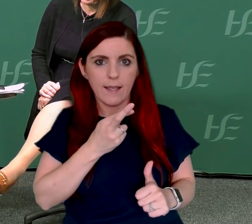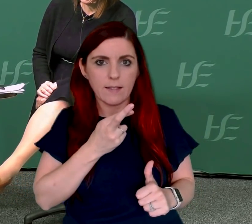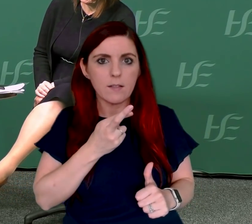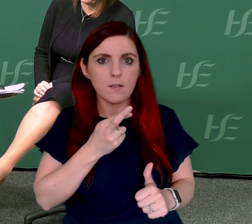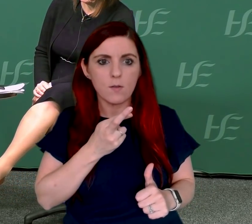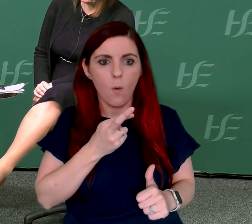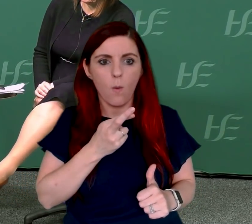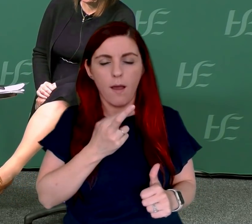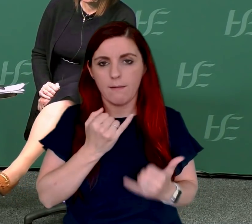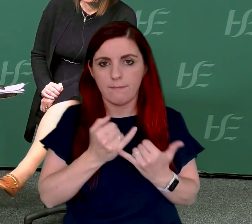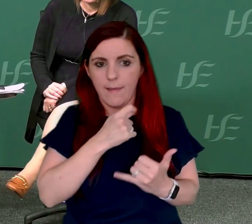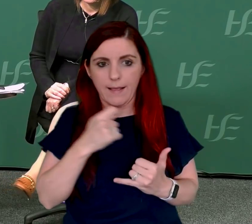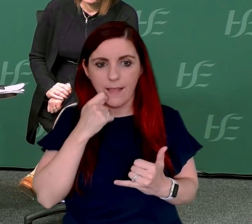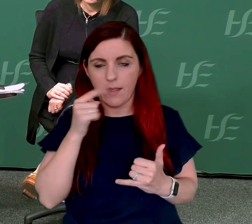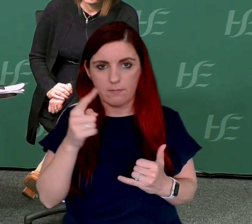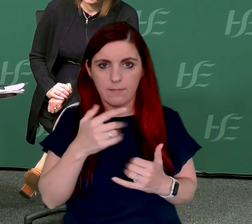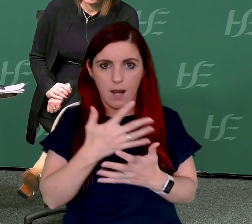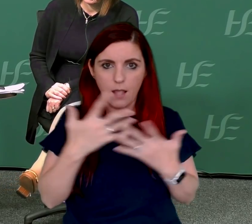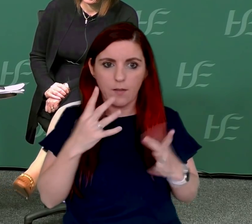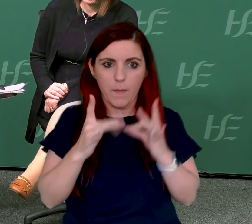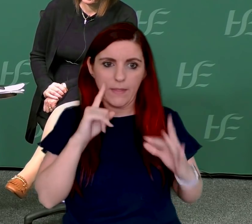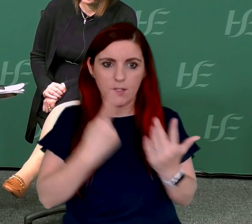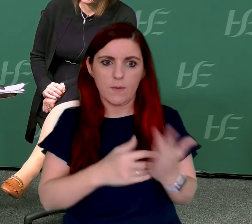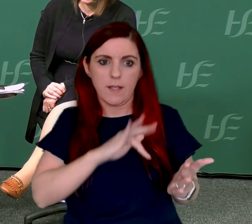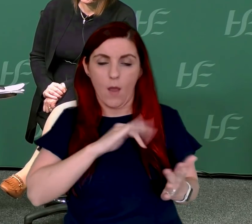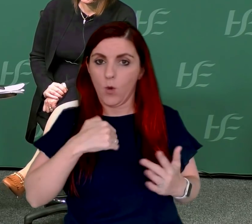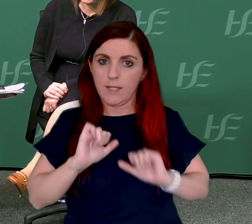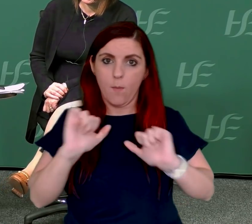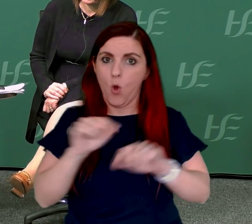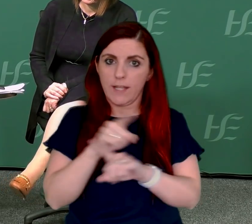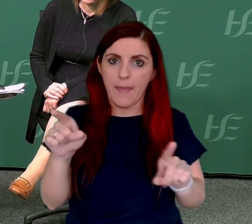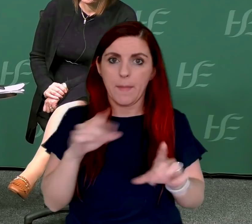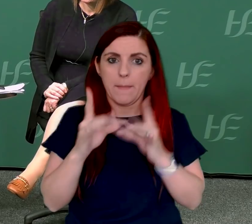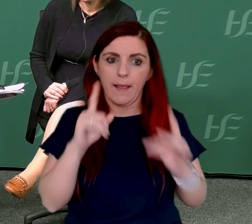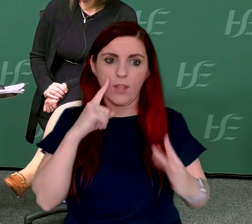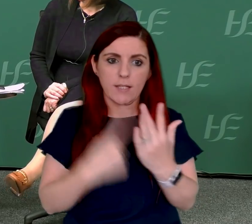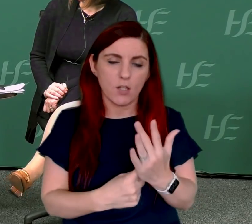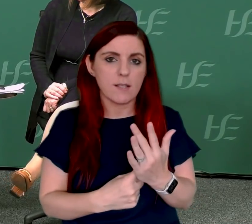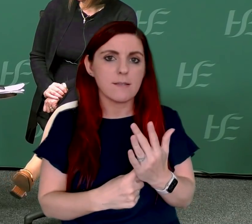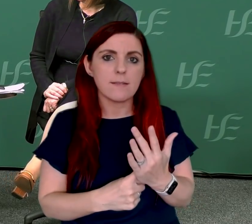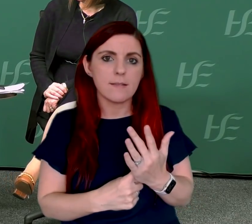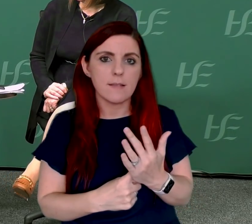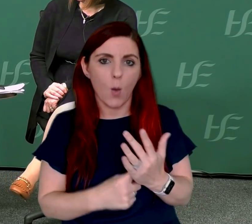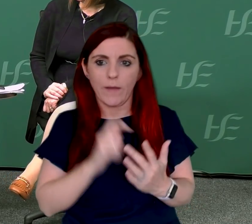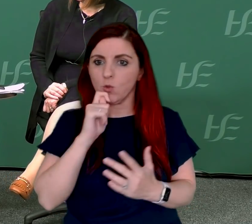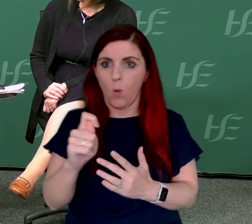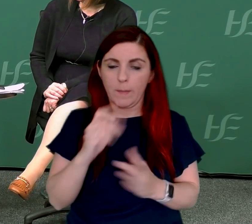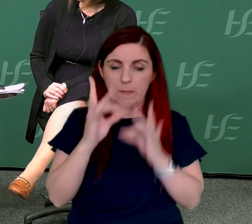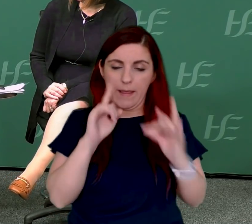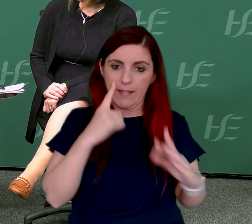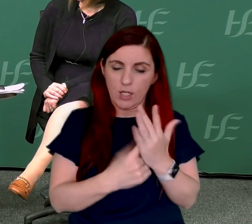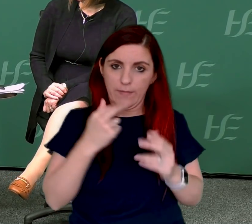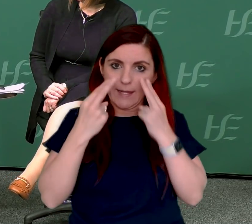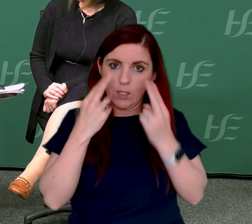sent today was obviously, endorsing and supporting them on that and giving a mandate for the sites where they need to do it.